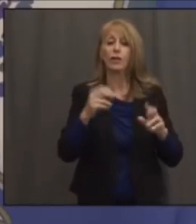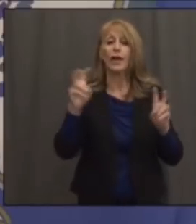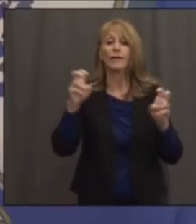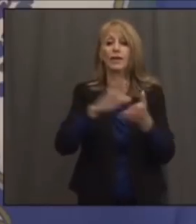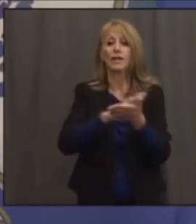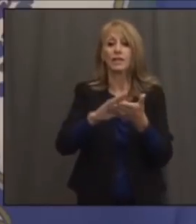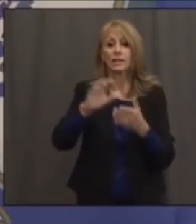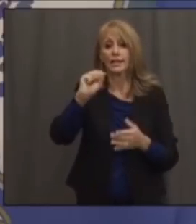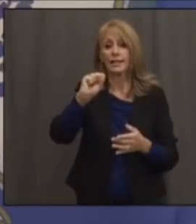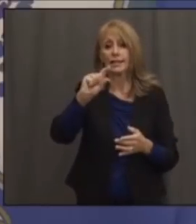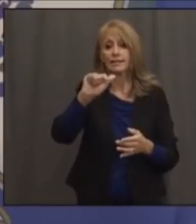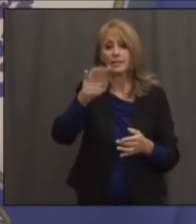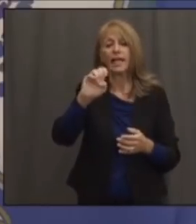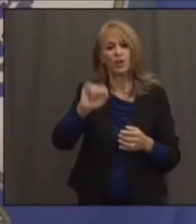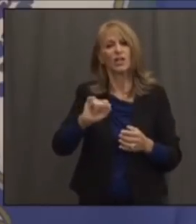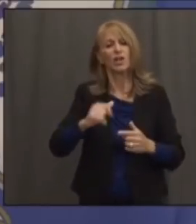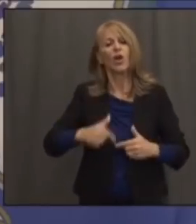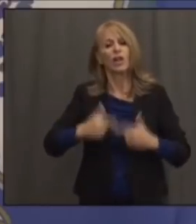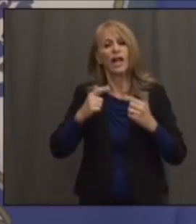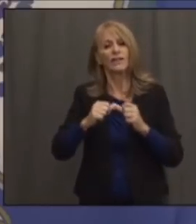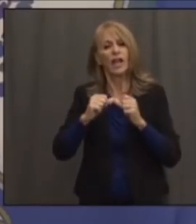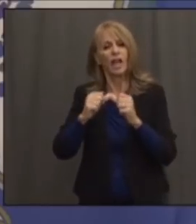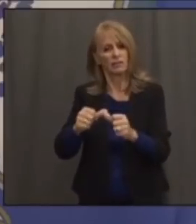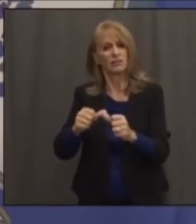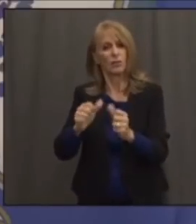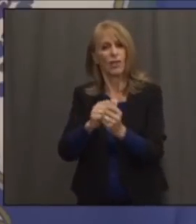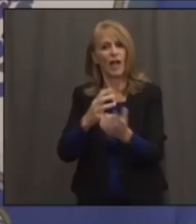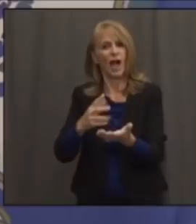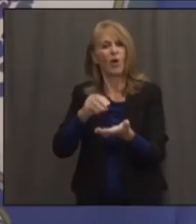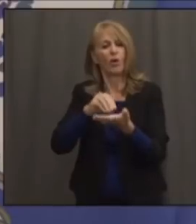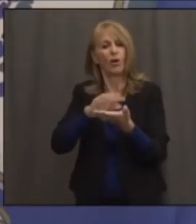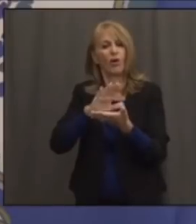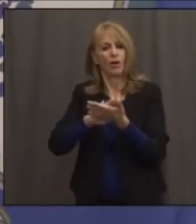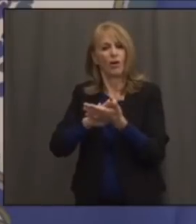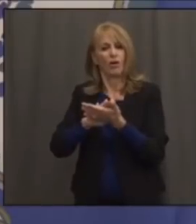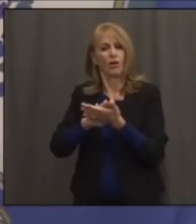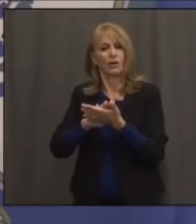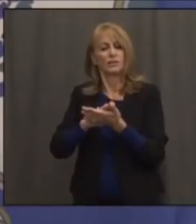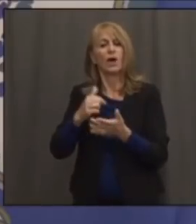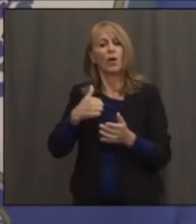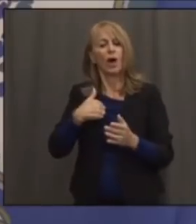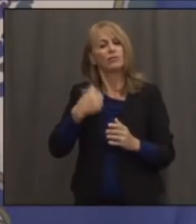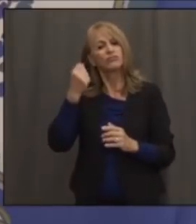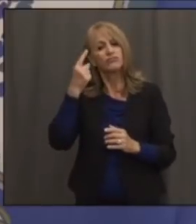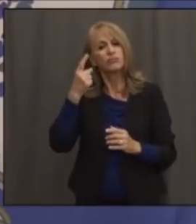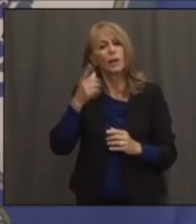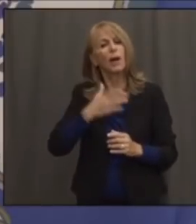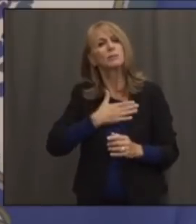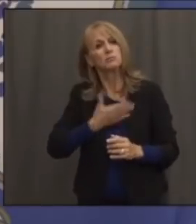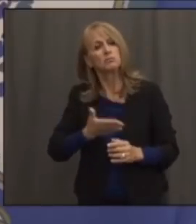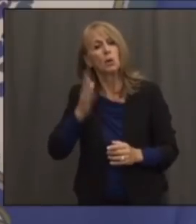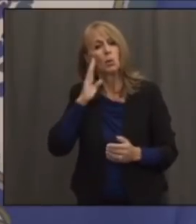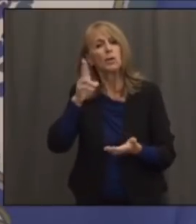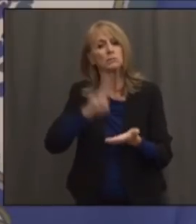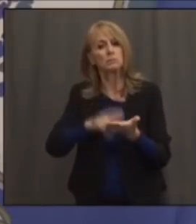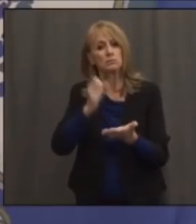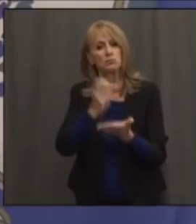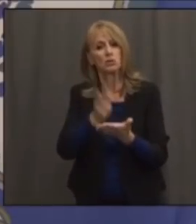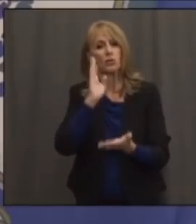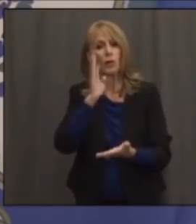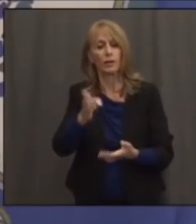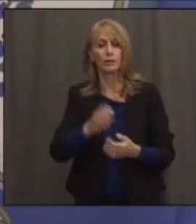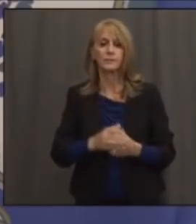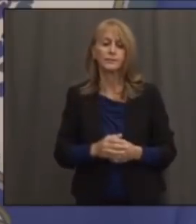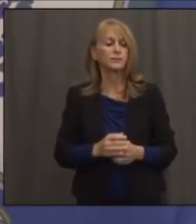slate and allows you to restart your life in a cleaner way. So, I think I'm sympathetic to signing it. Okay, so